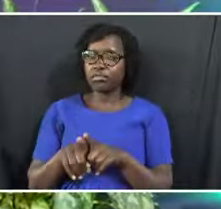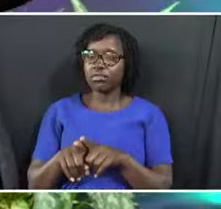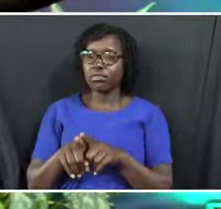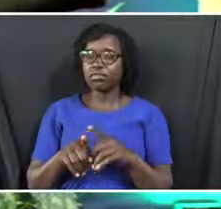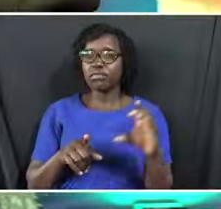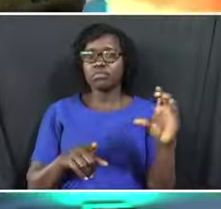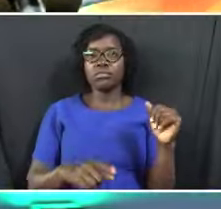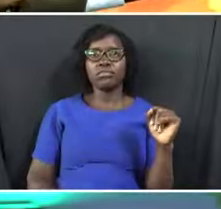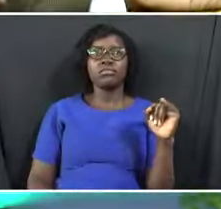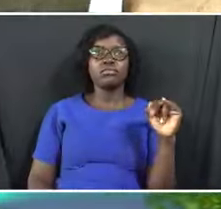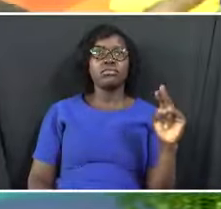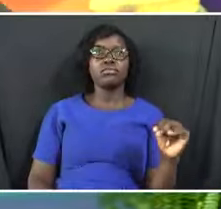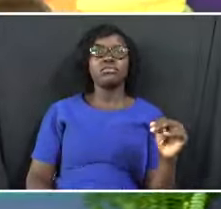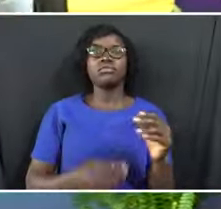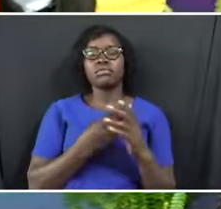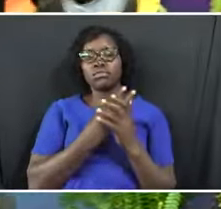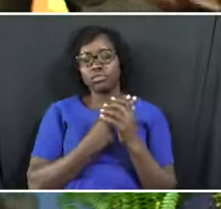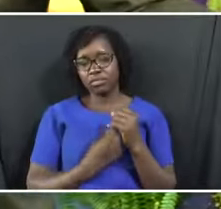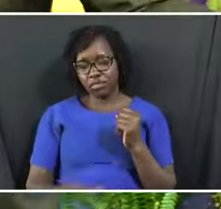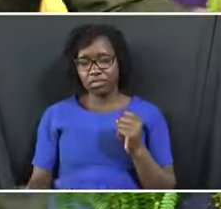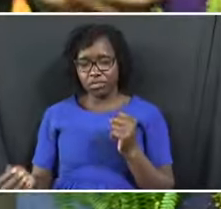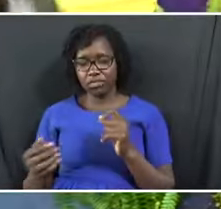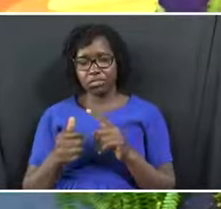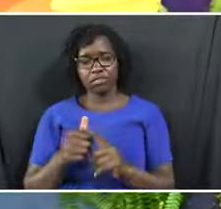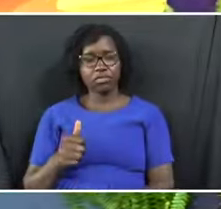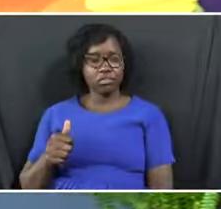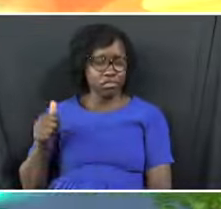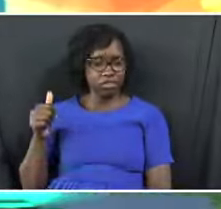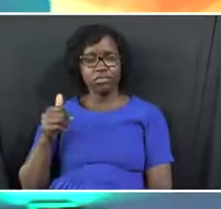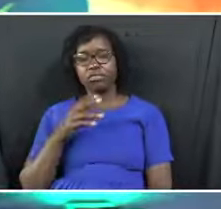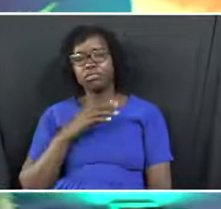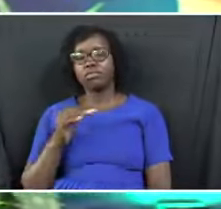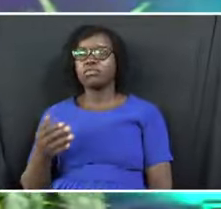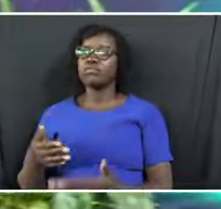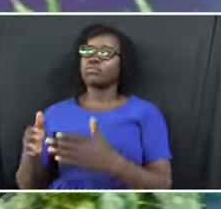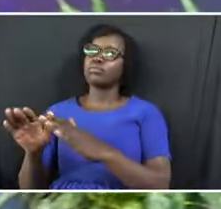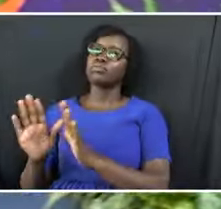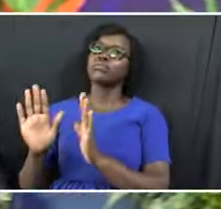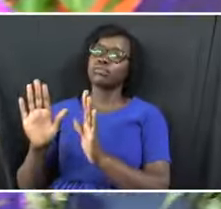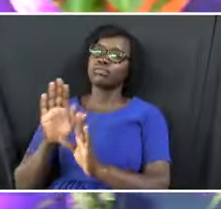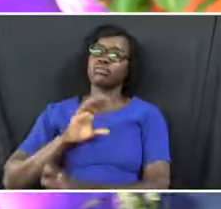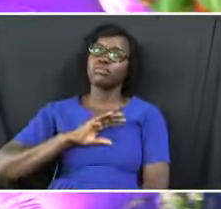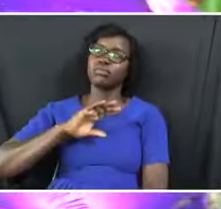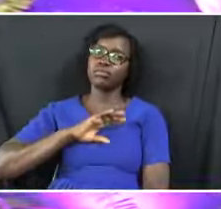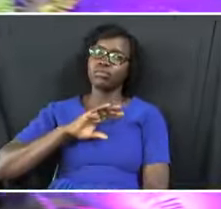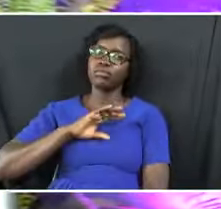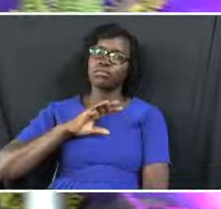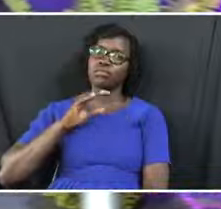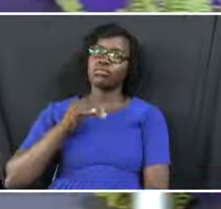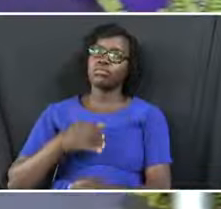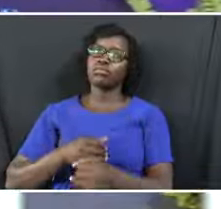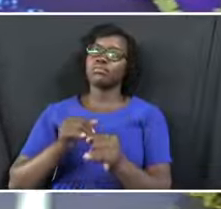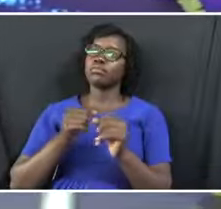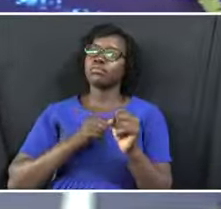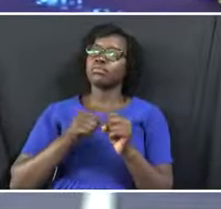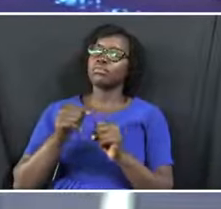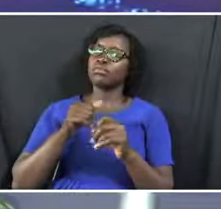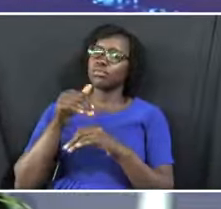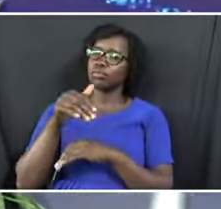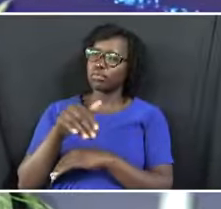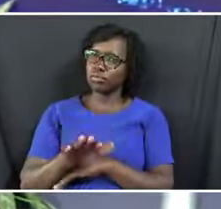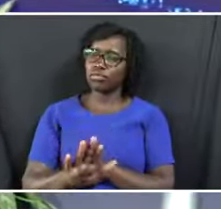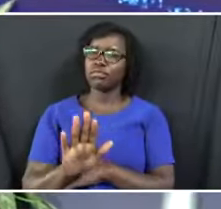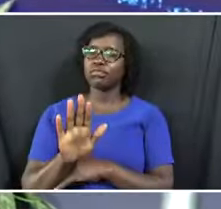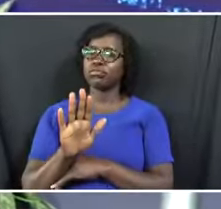are discarded, we are rejected, and we are left our own. And we try fighting our way